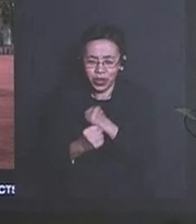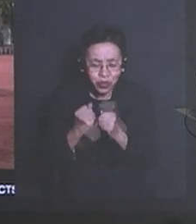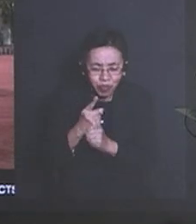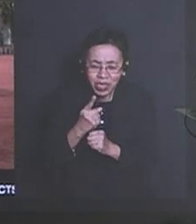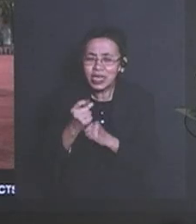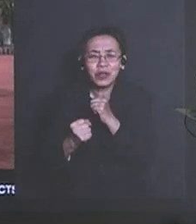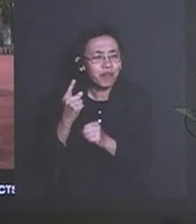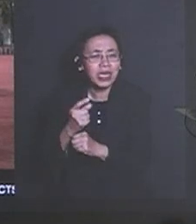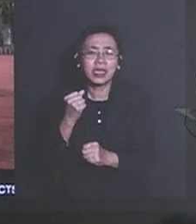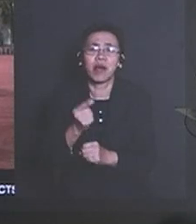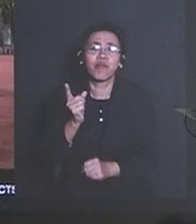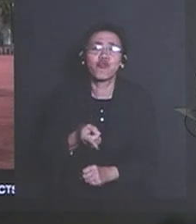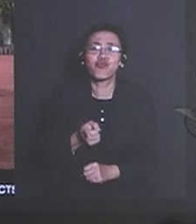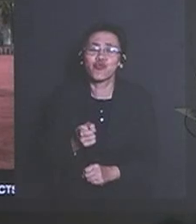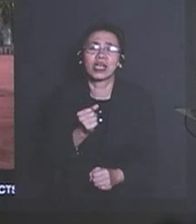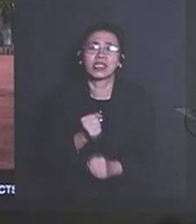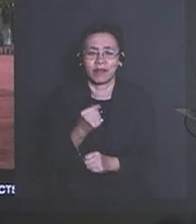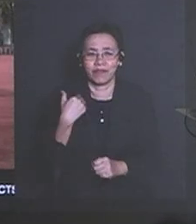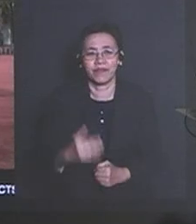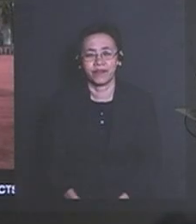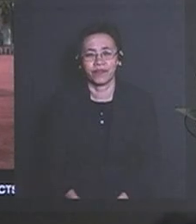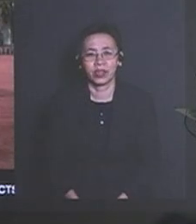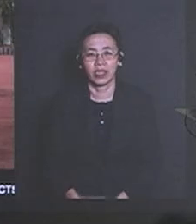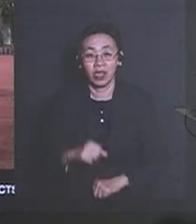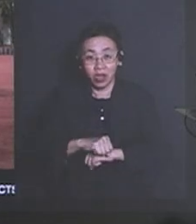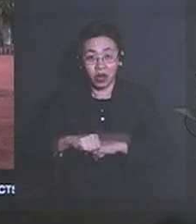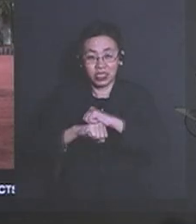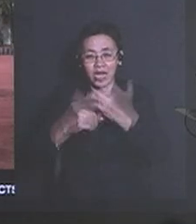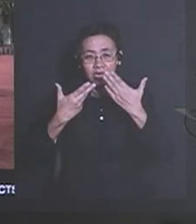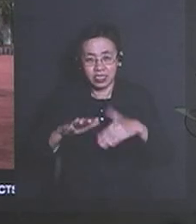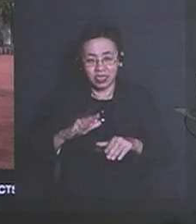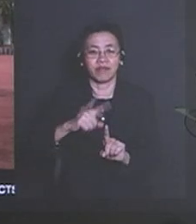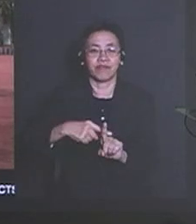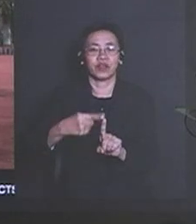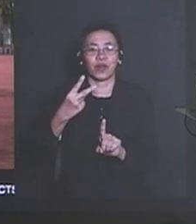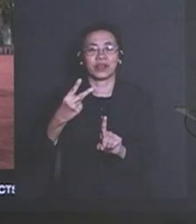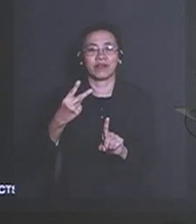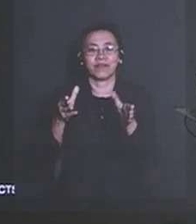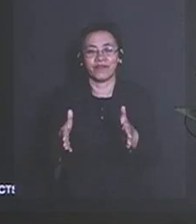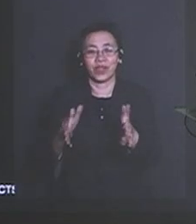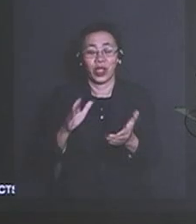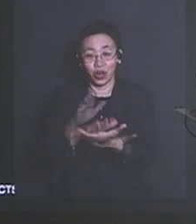The construction completed within 2 months as the school holiday period.